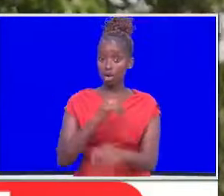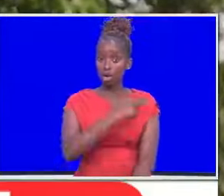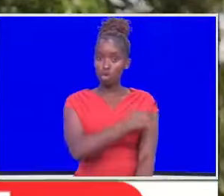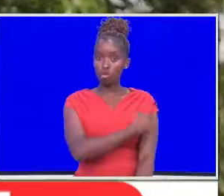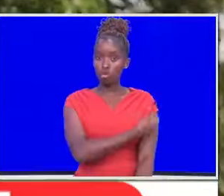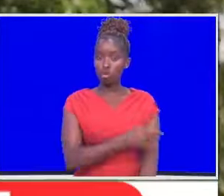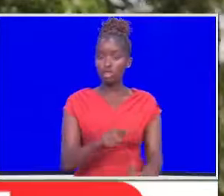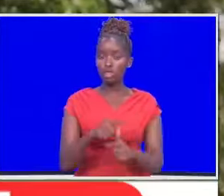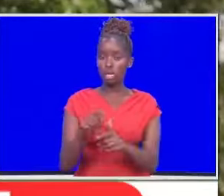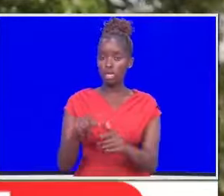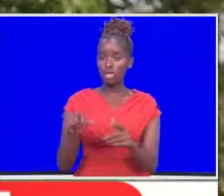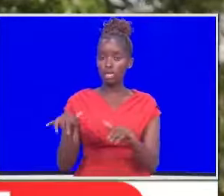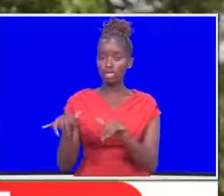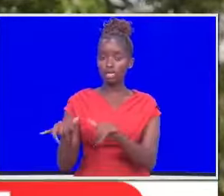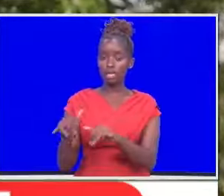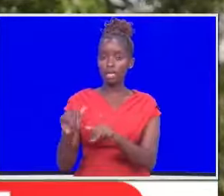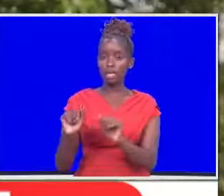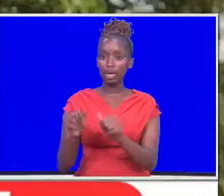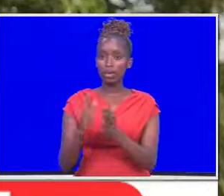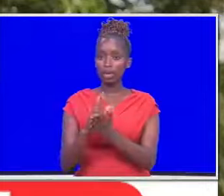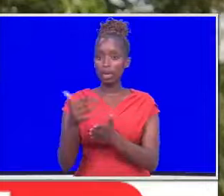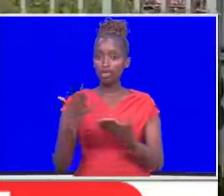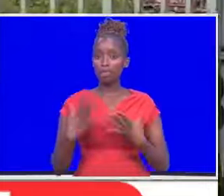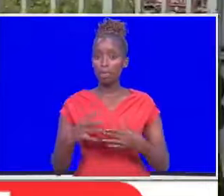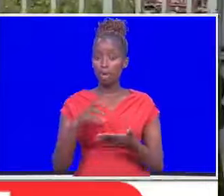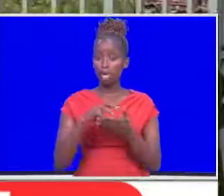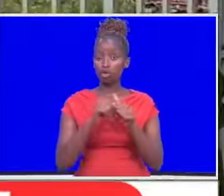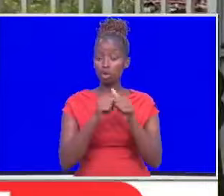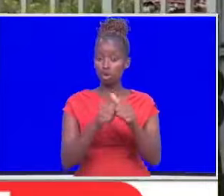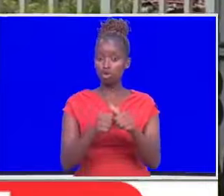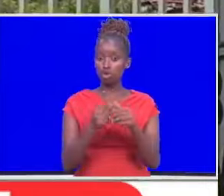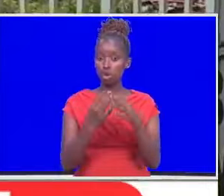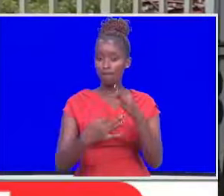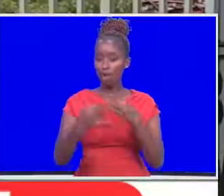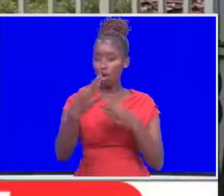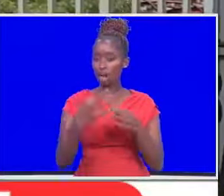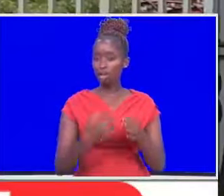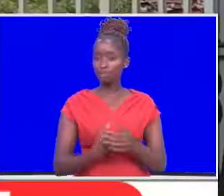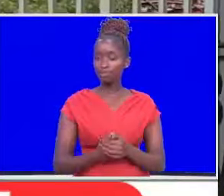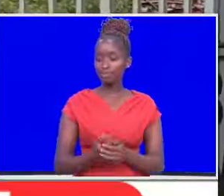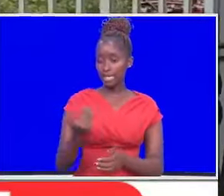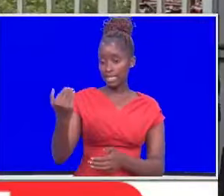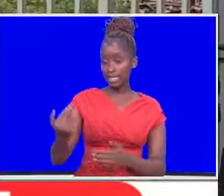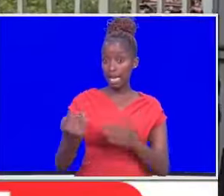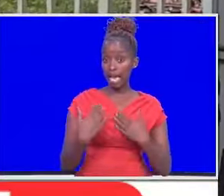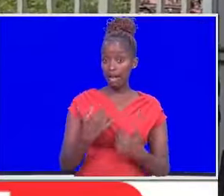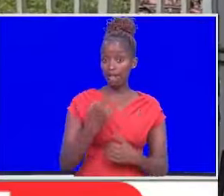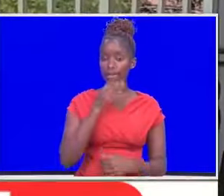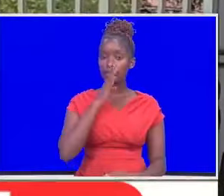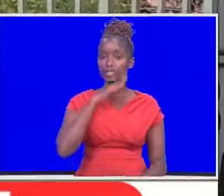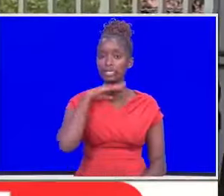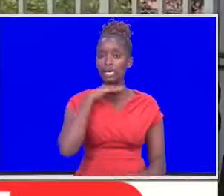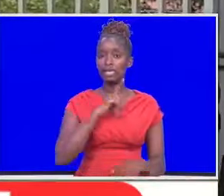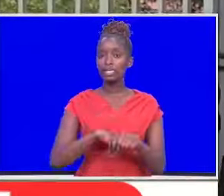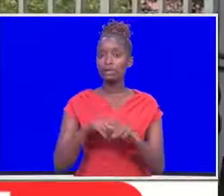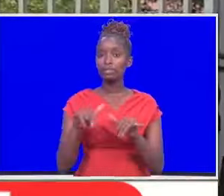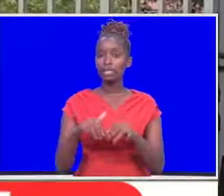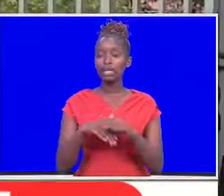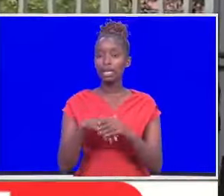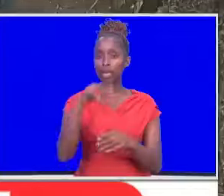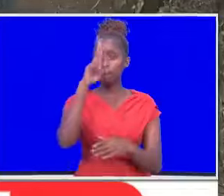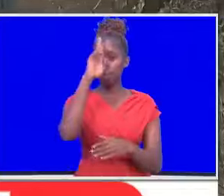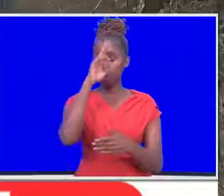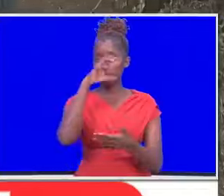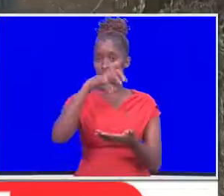na abaki na maabusu wake, hii ikuwe ni kesi ya kuendelea kwenda mbele. The innocent child is alleged to have passed away while in custody late Wednesday